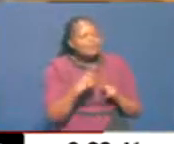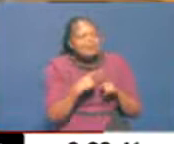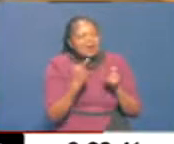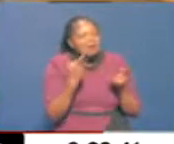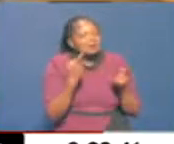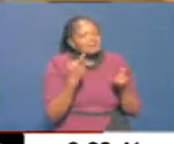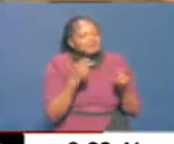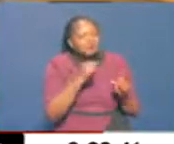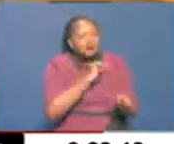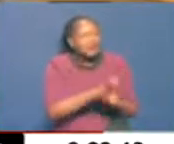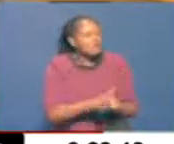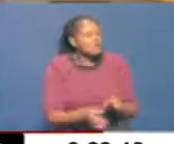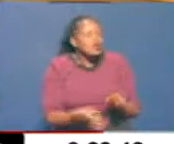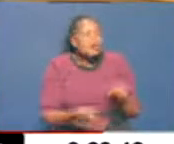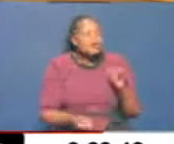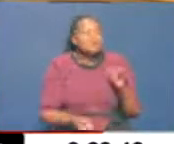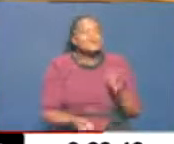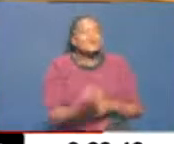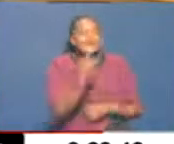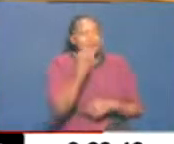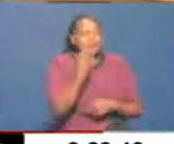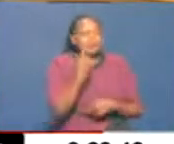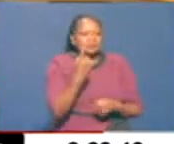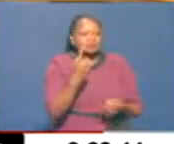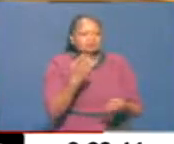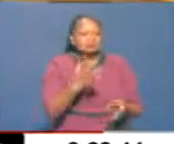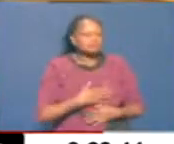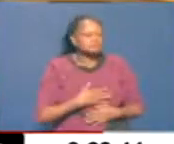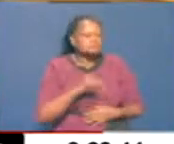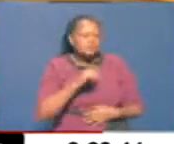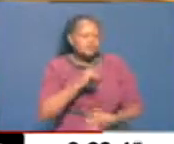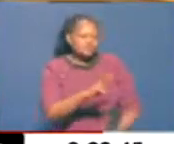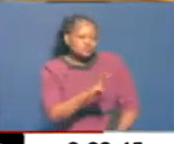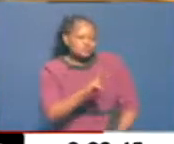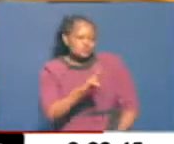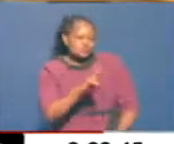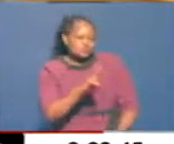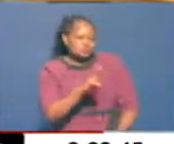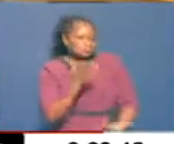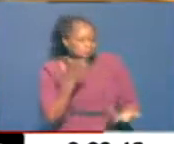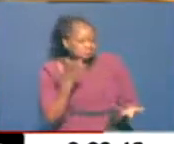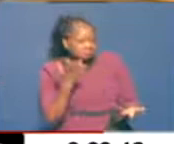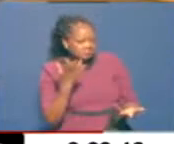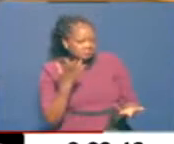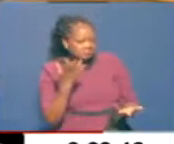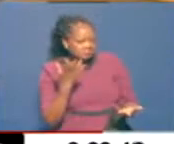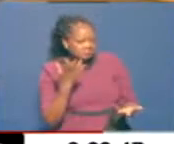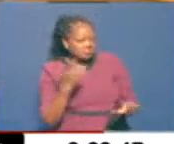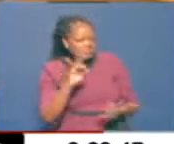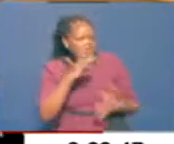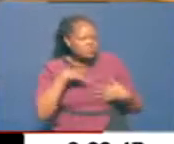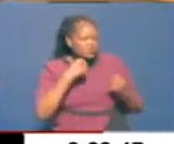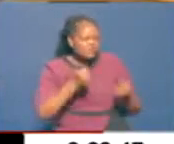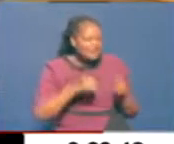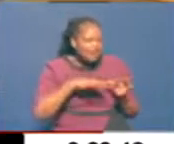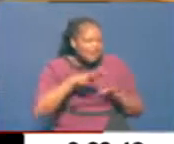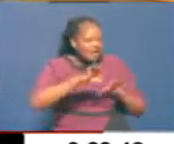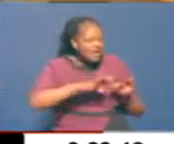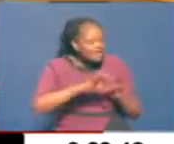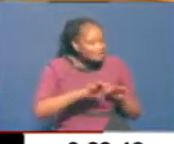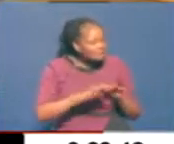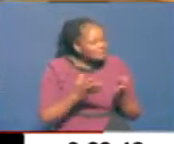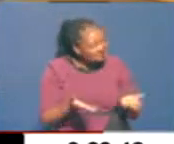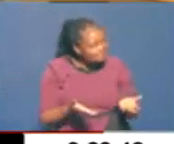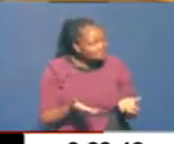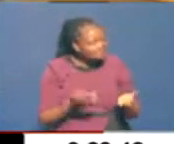COVID-19 just happened. Yes. 2 months into, at the Ministry of Health. Maybe you can tell us how big of a